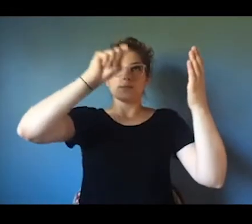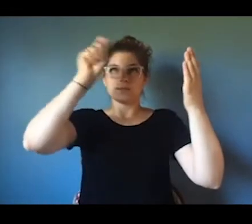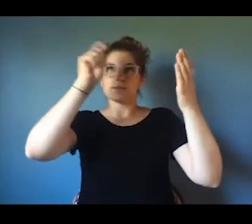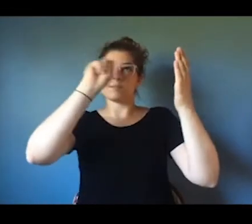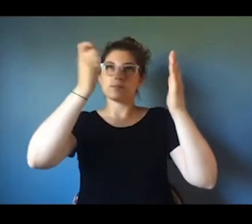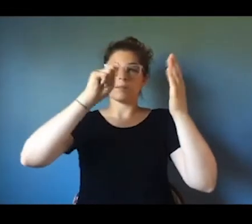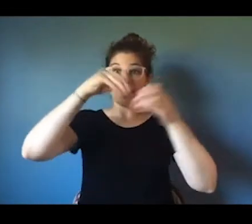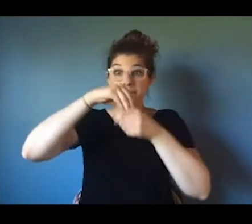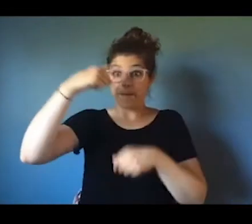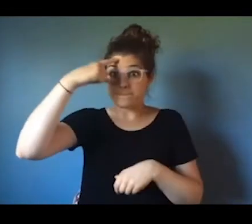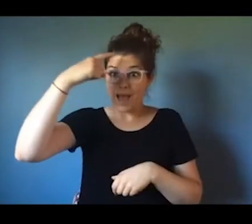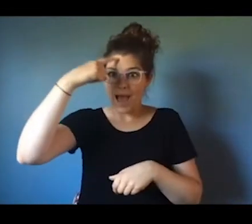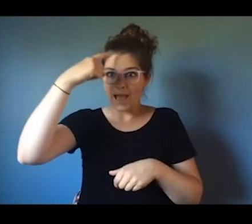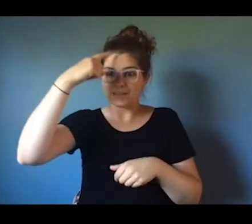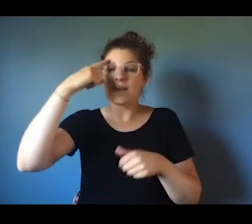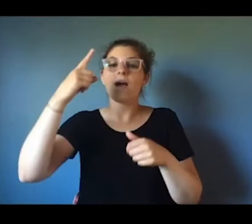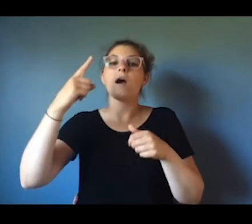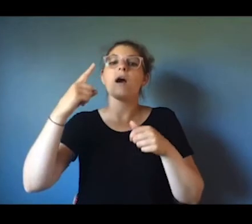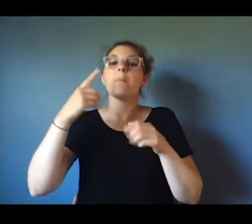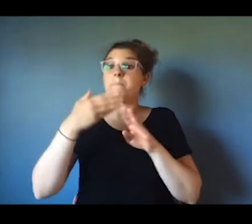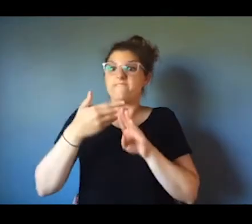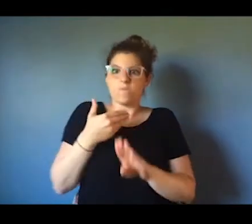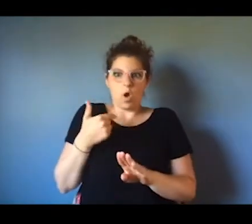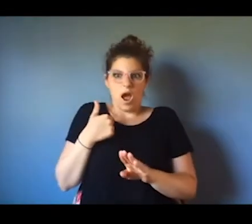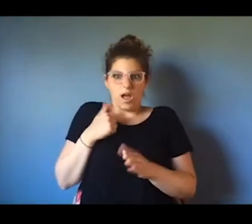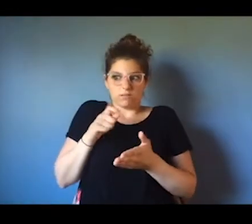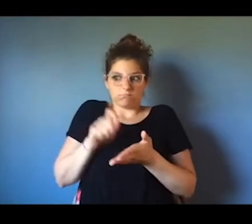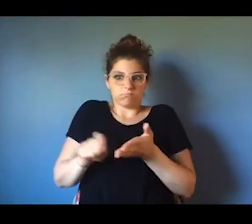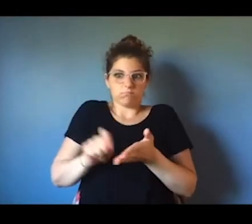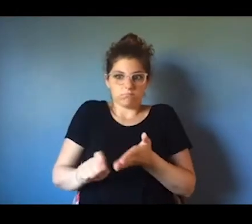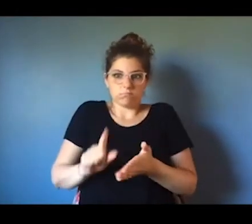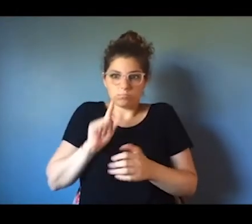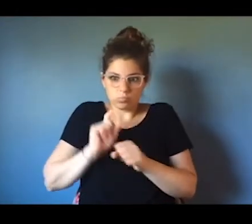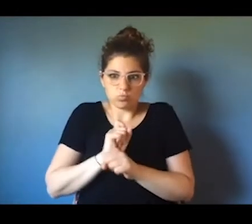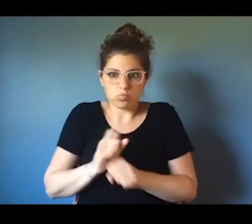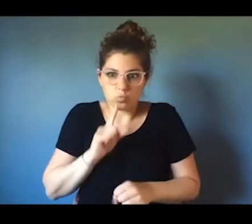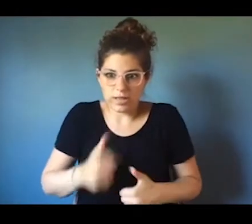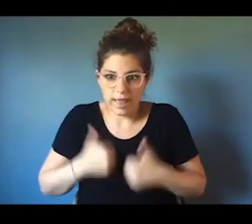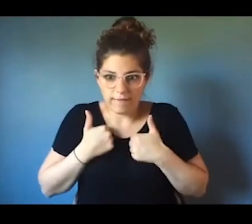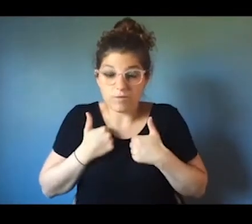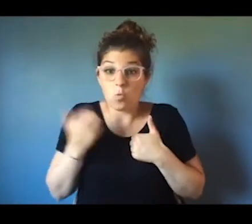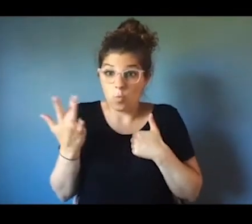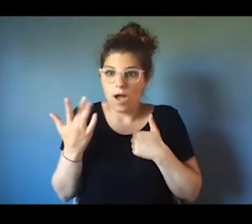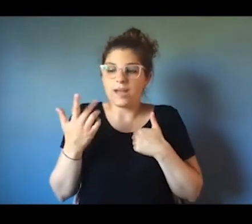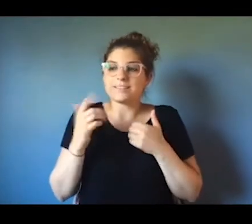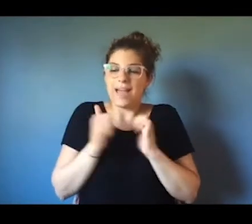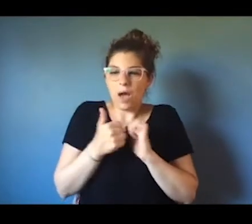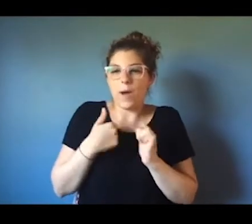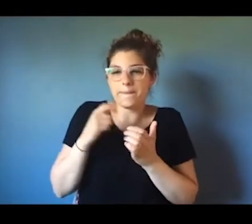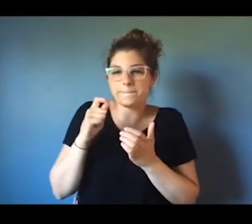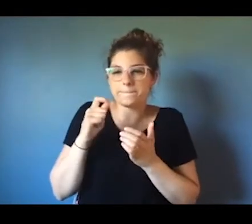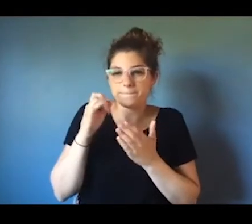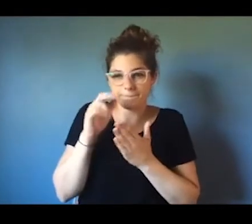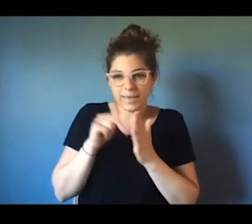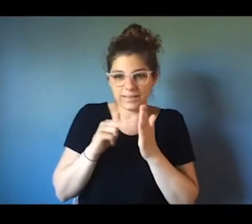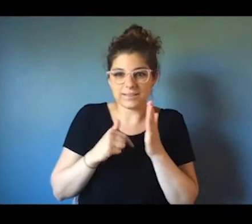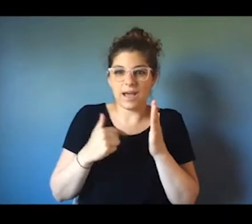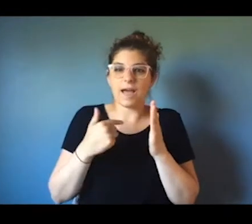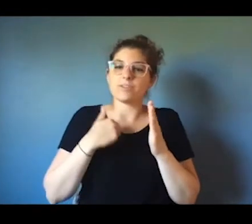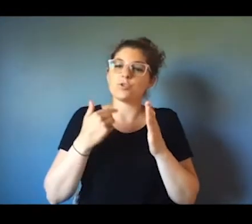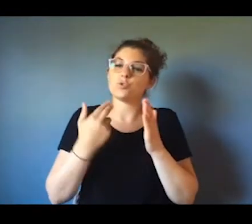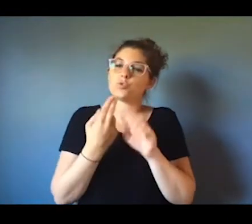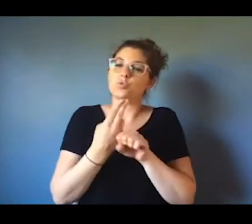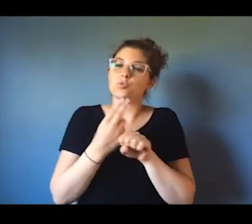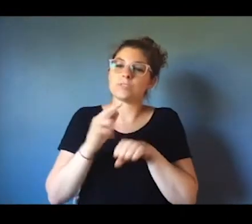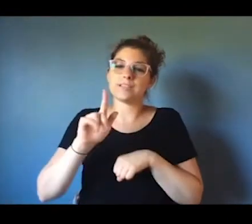out, paint stroke by paint stroke in my mind before I ever make a mark on a canvas. And part of that is because of the way that I have to paint, where